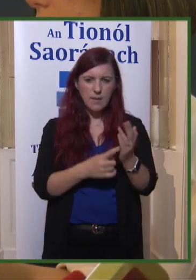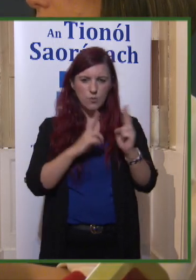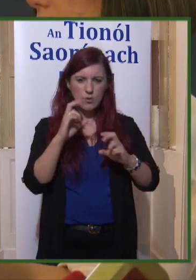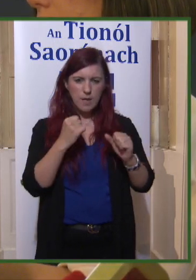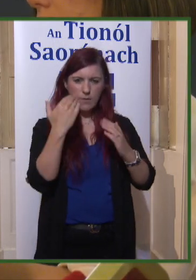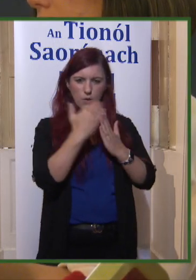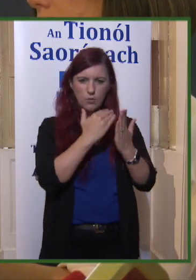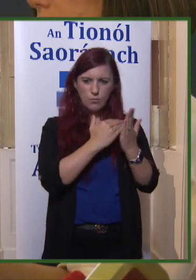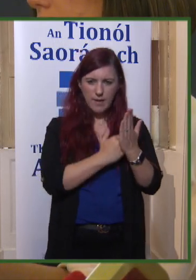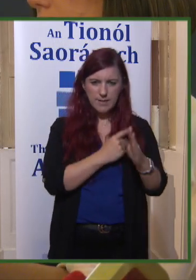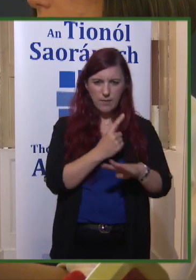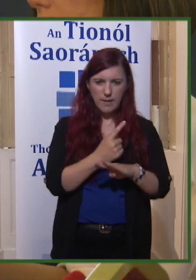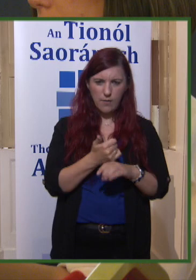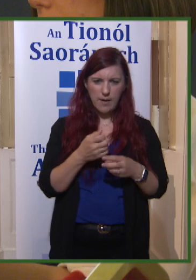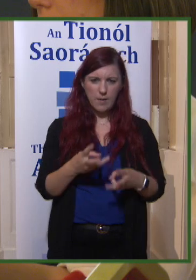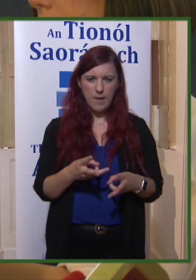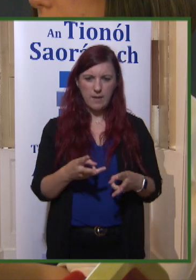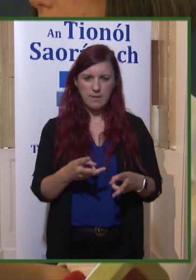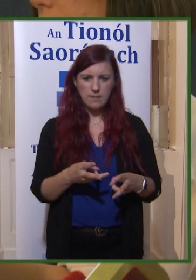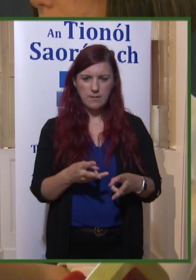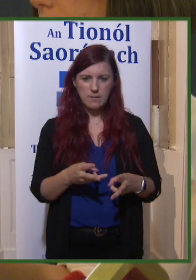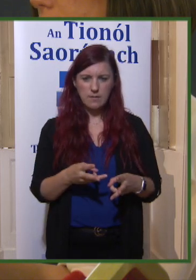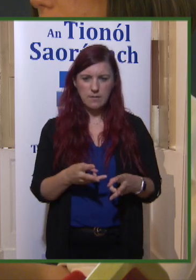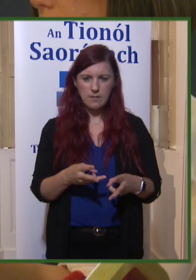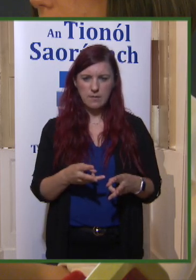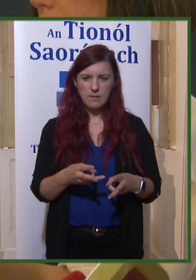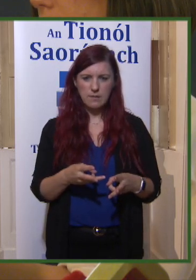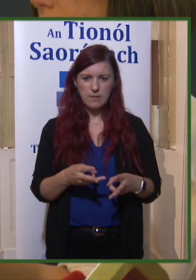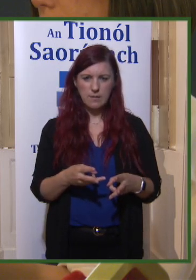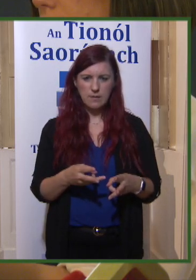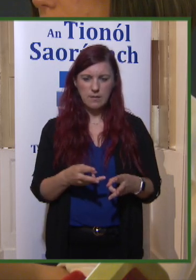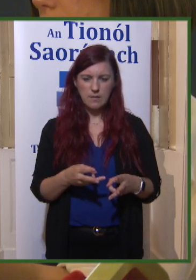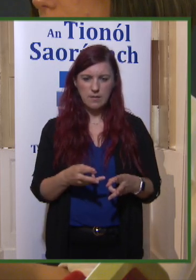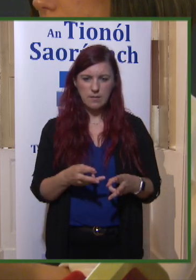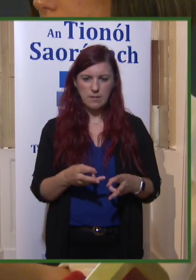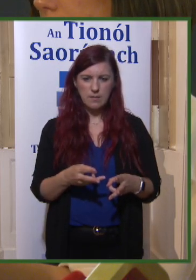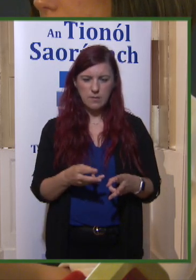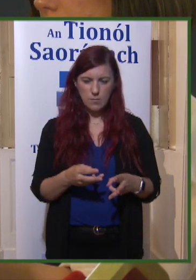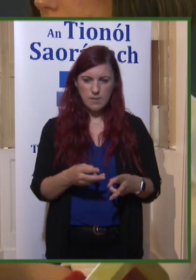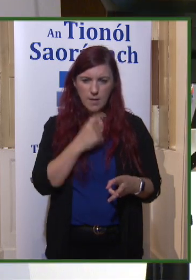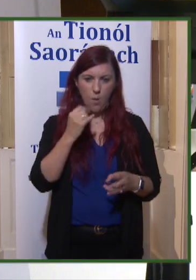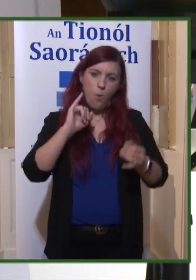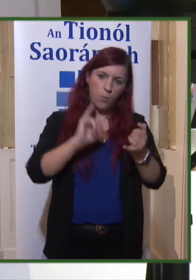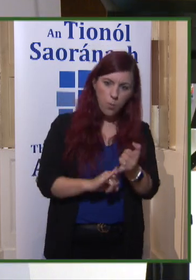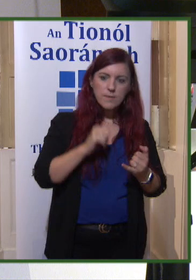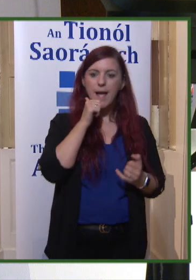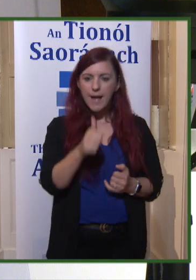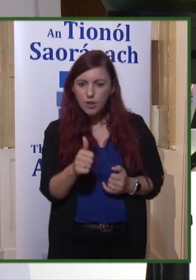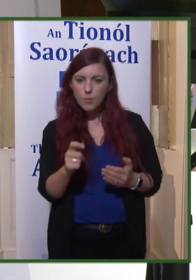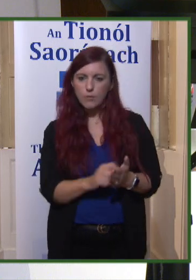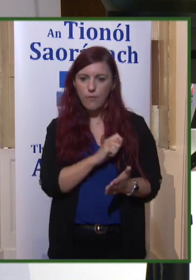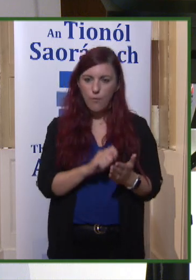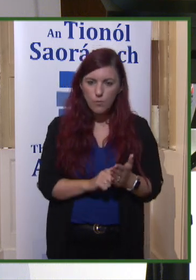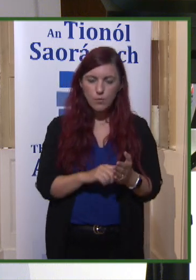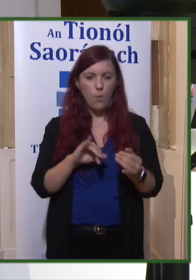mayor, that should follow the criteria for the next one. So we're asking who's eligible to vote for that? Yeah, so whoever we're saying